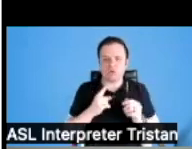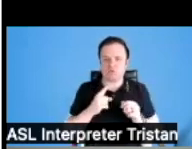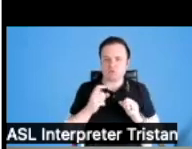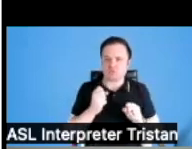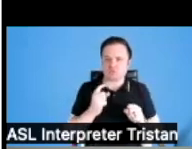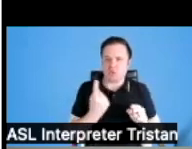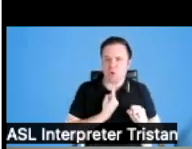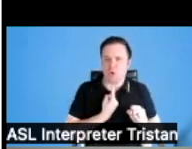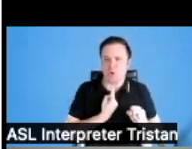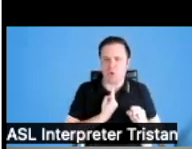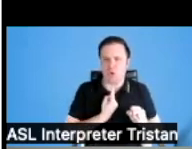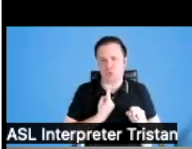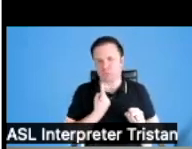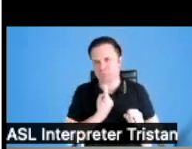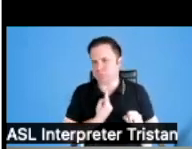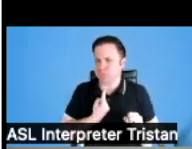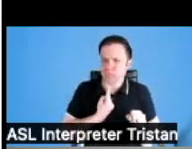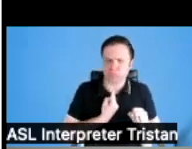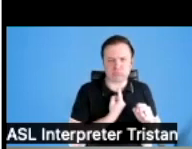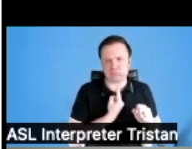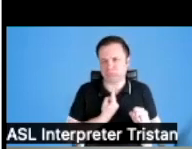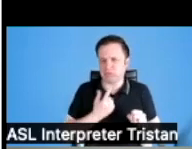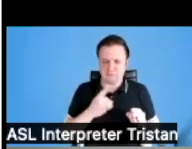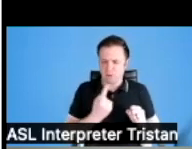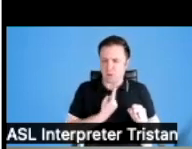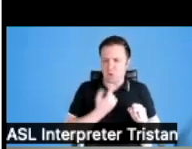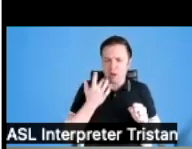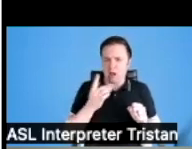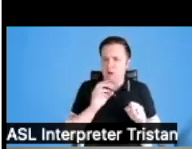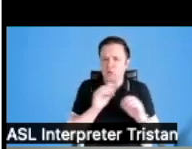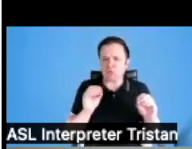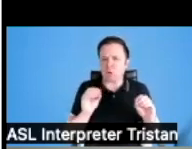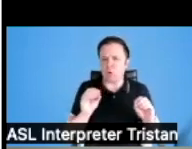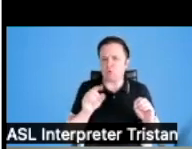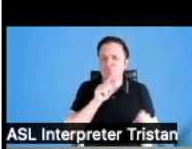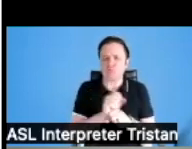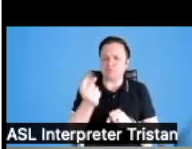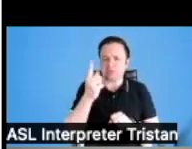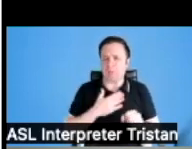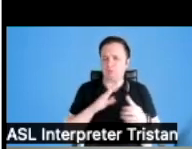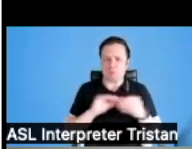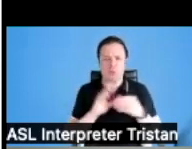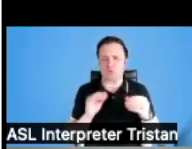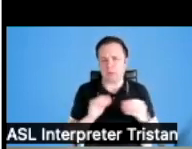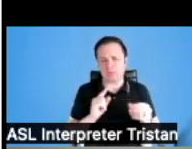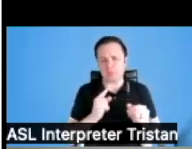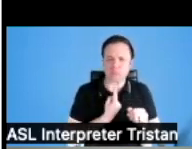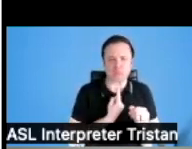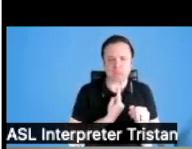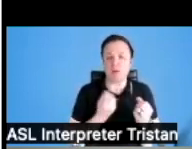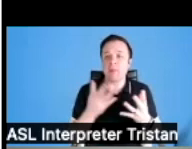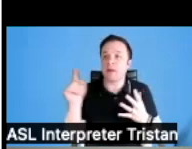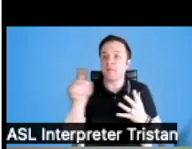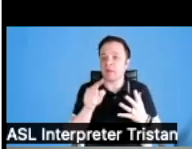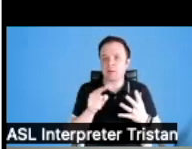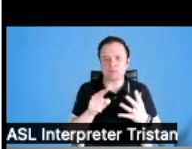One person said, I felt alone, I guess, because I felt like nobody truly knows my story. Many expressed deep distrust